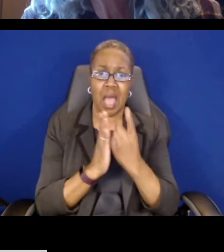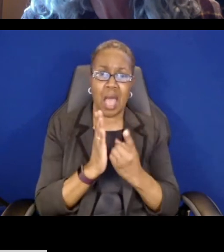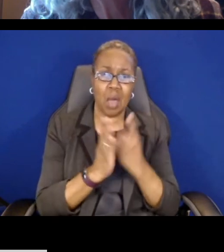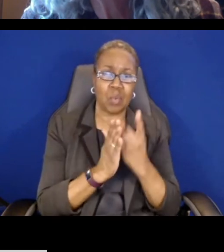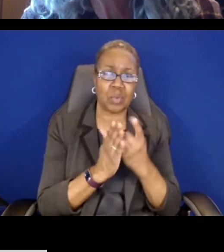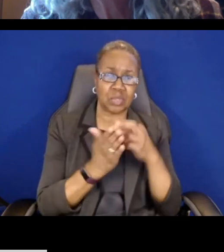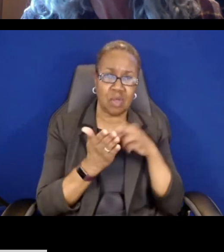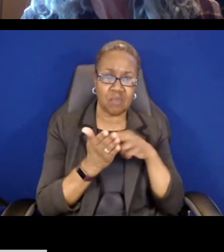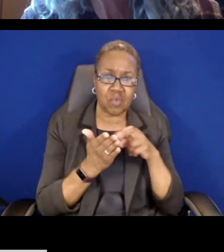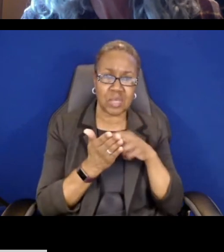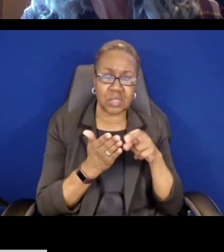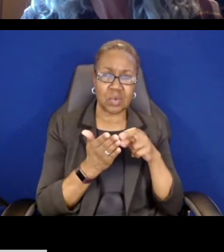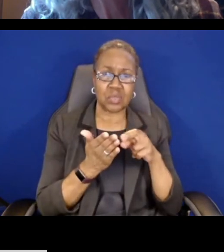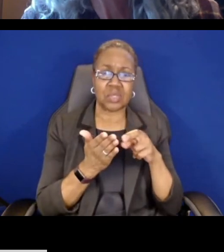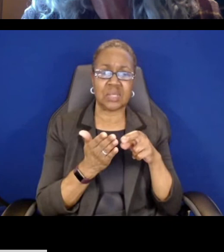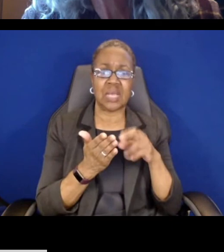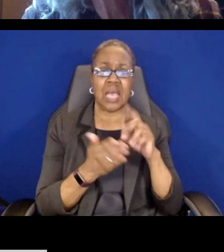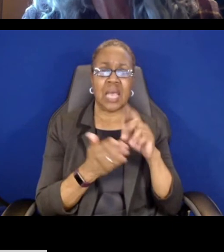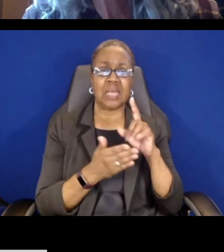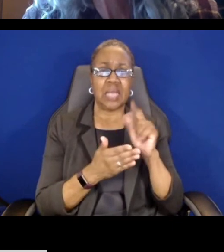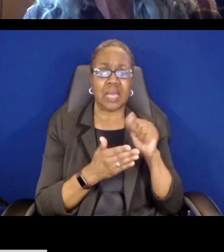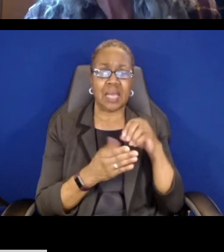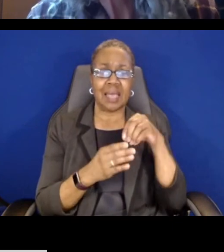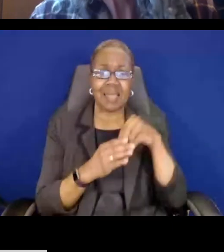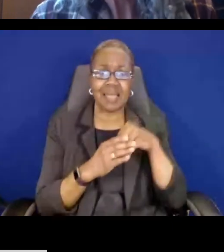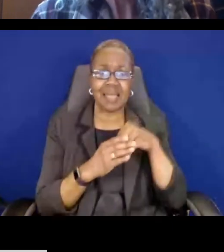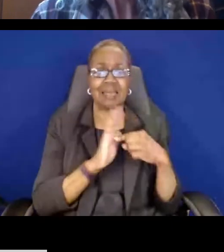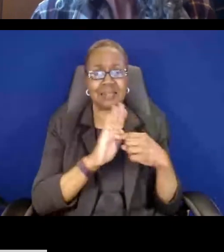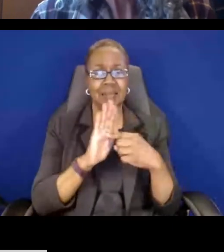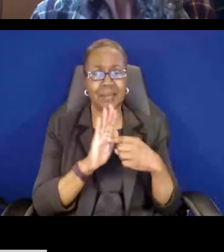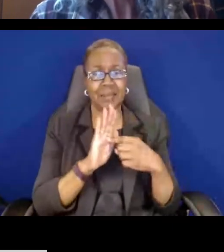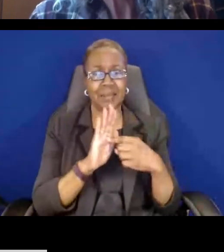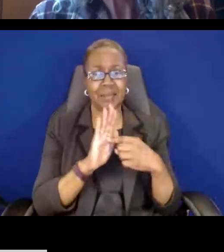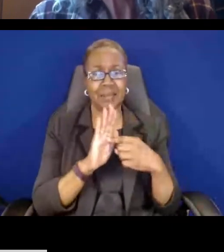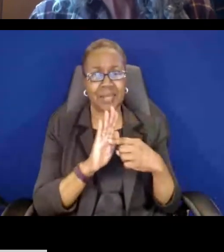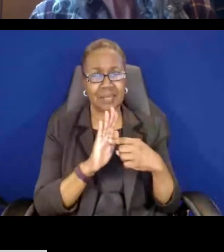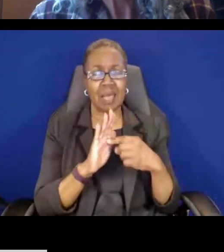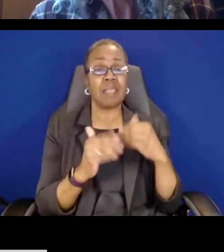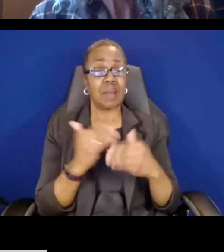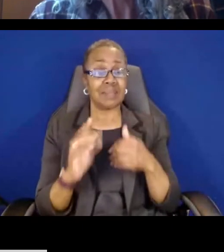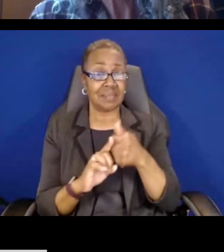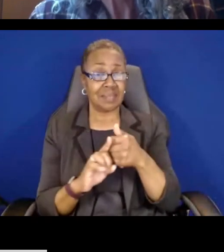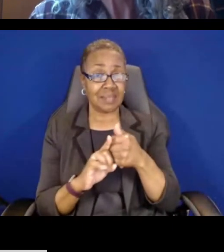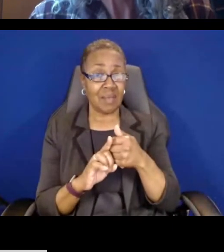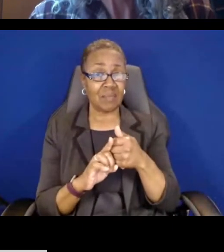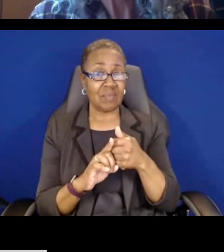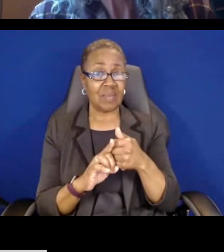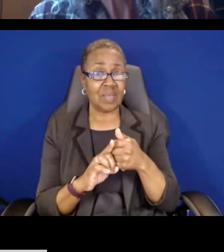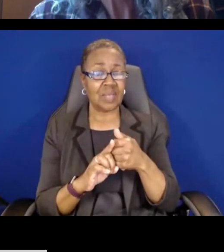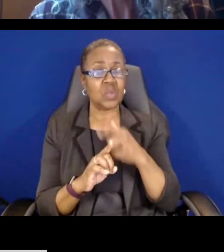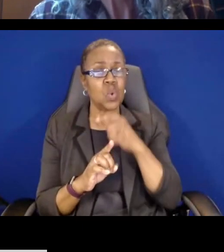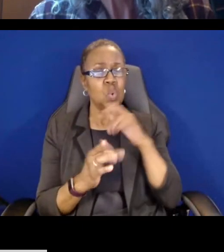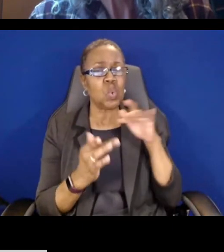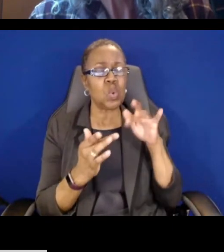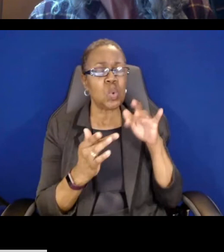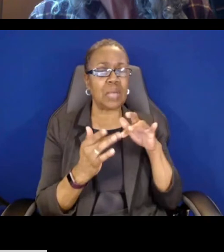research, qualitative research data into an exhibit. But the process, I think the follow-up question is kind of who contacted